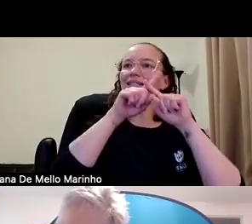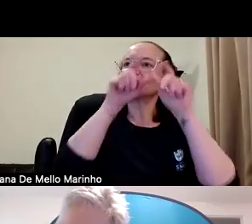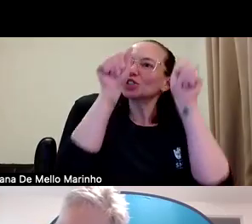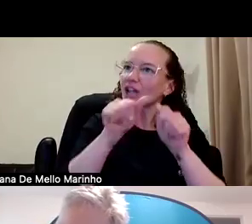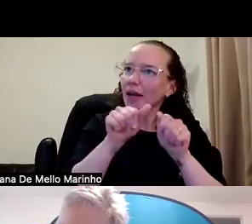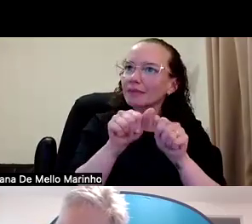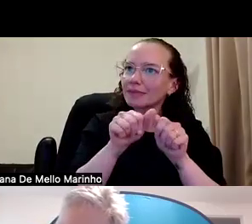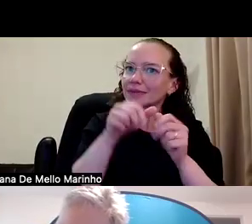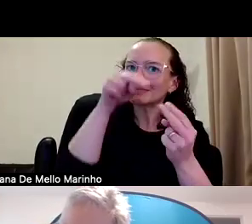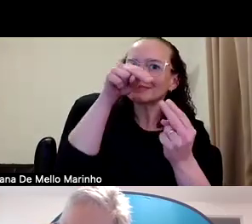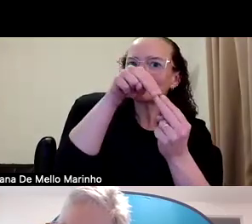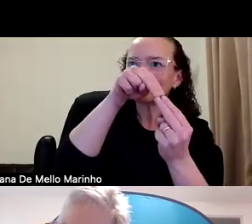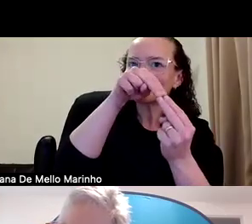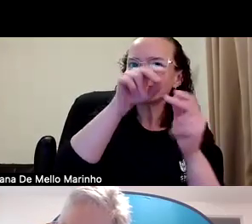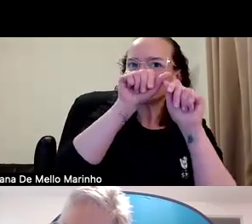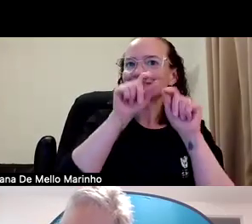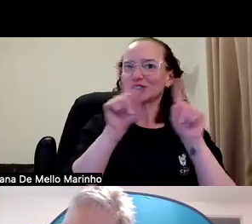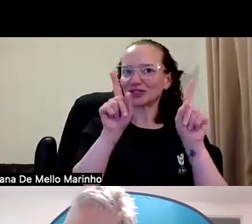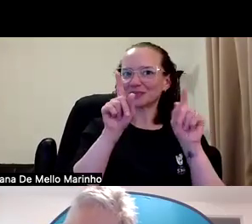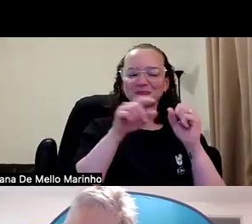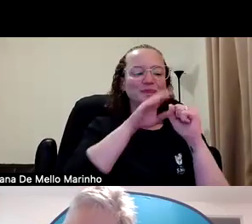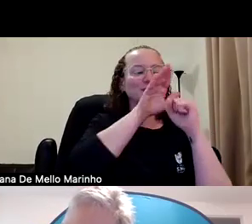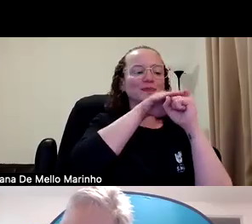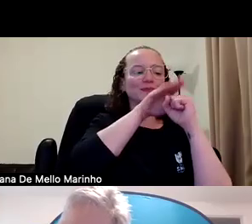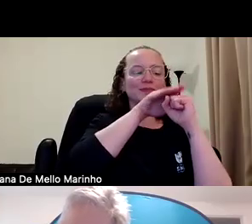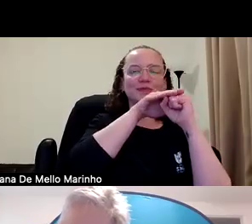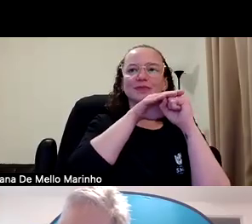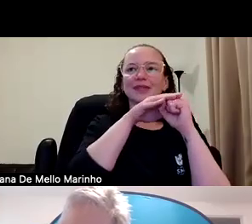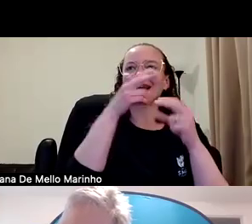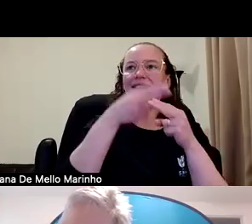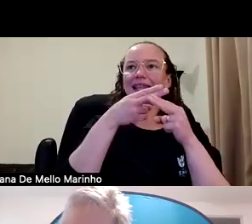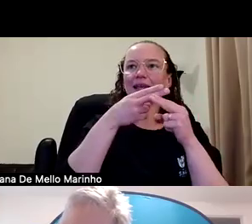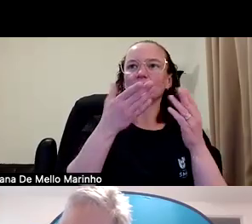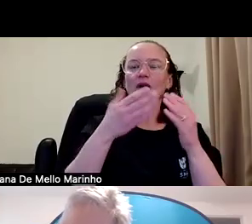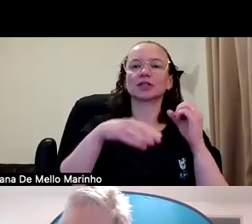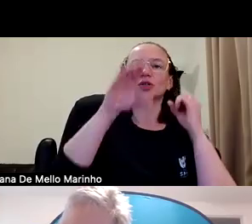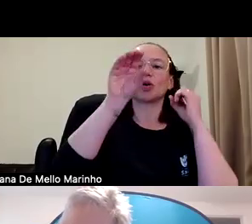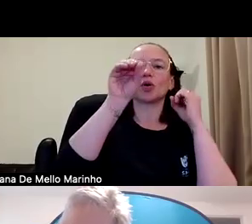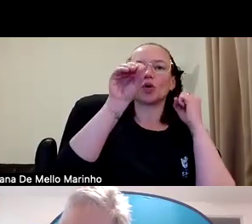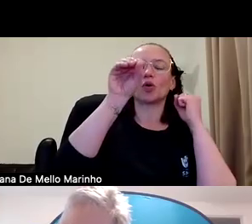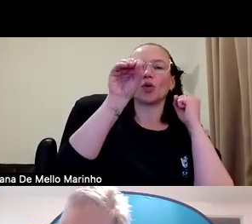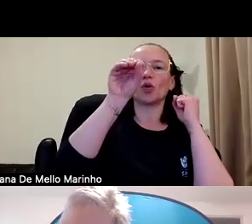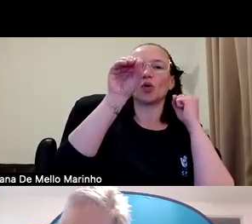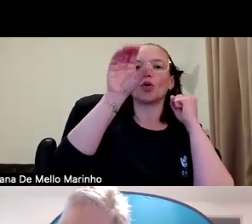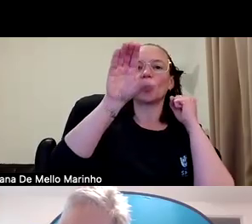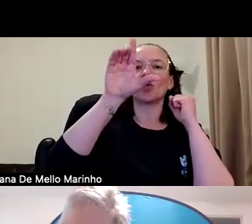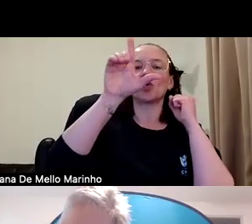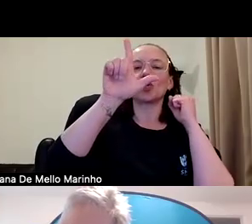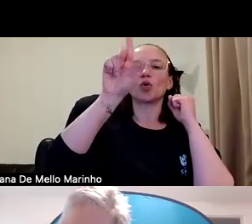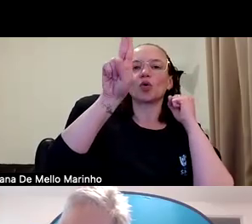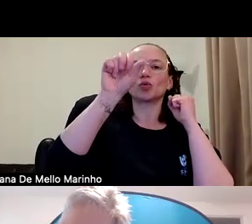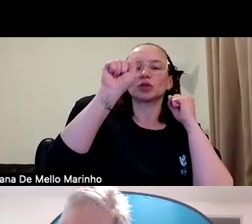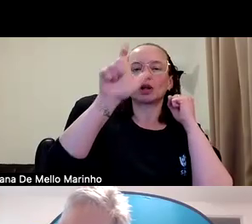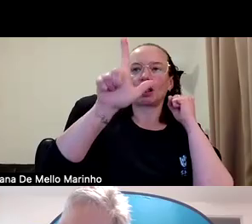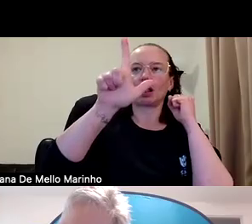The top, again, these are a different shape compared to the front teeth. The top of that is called